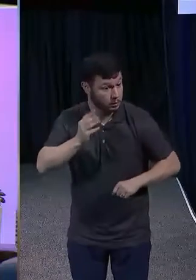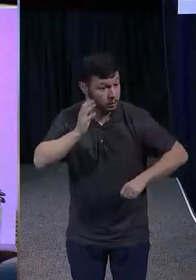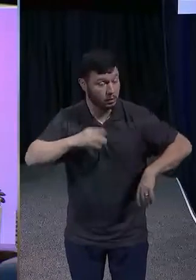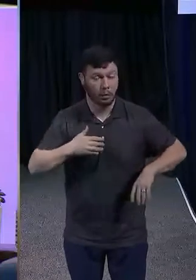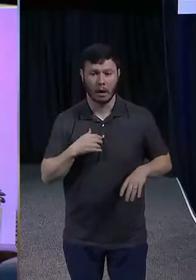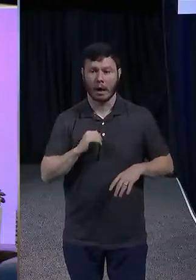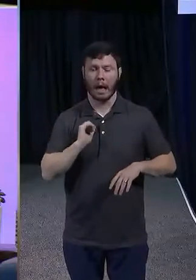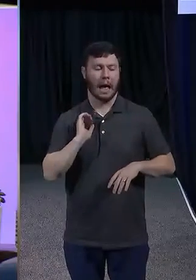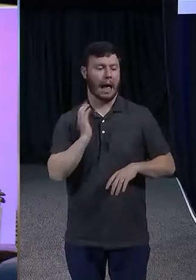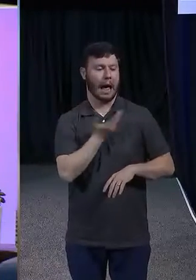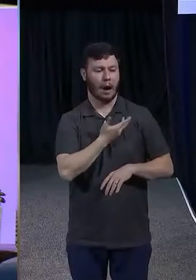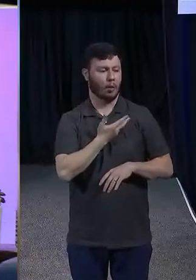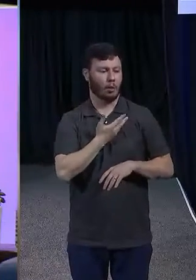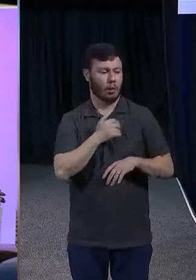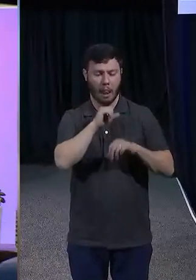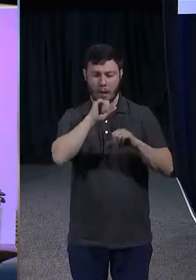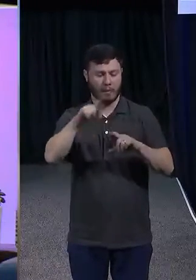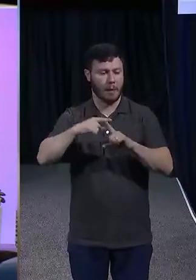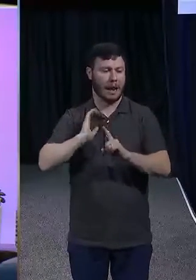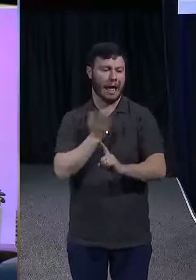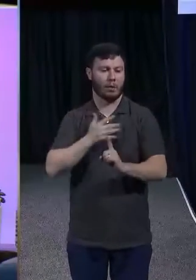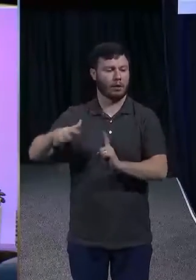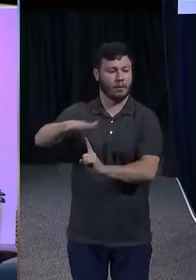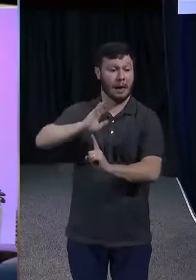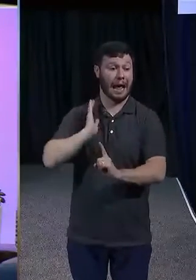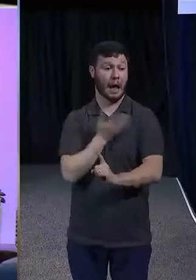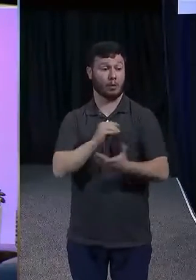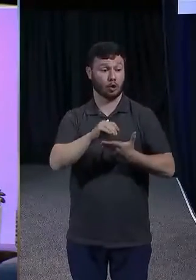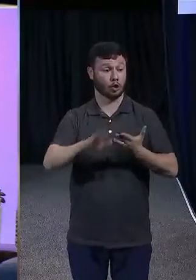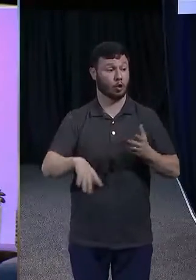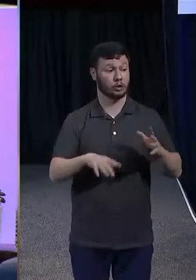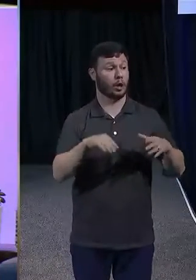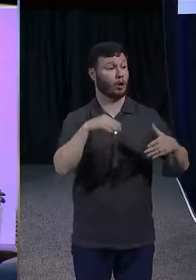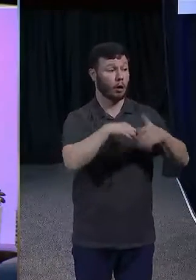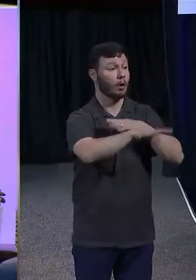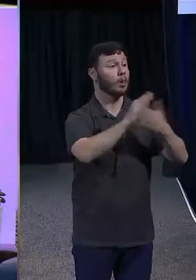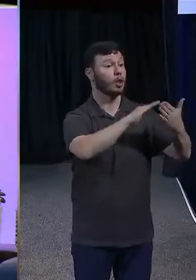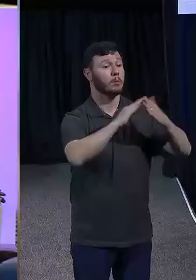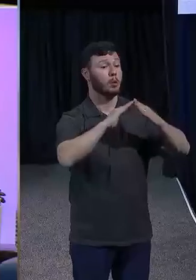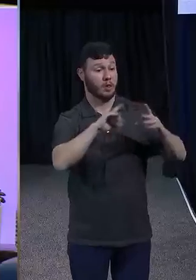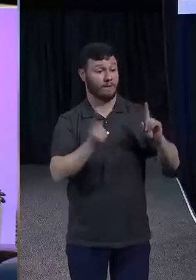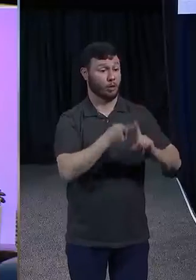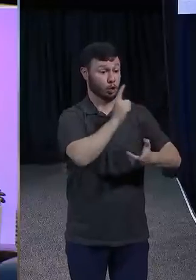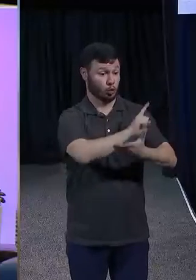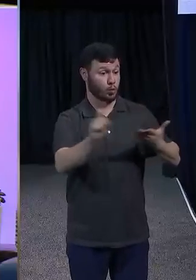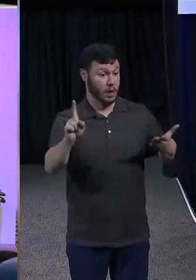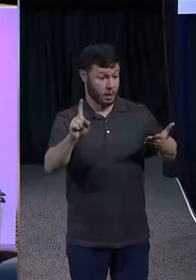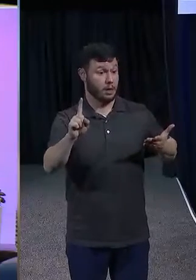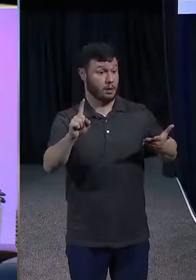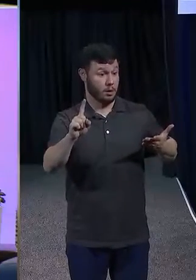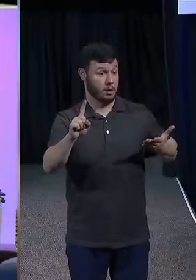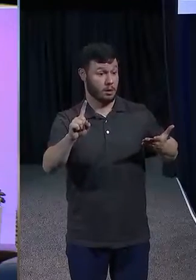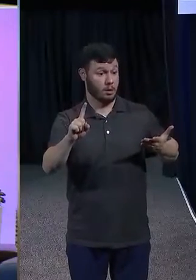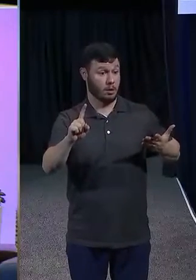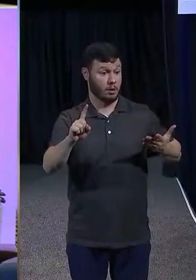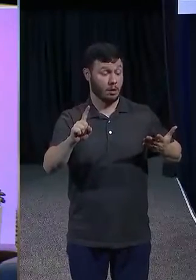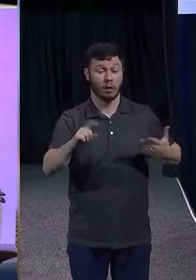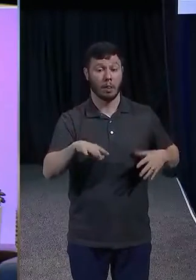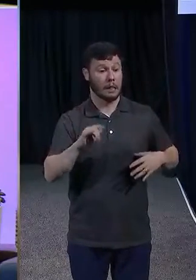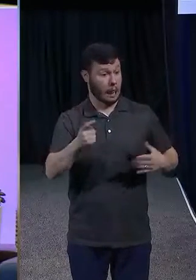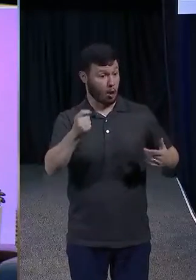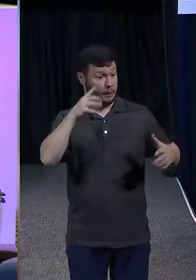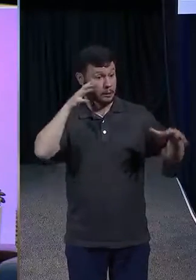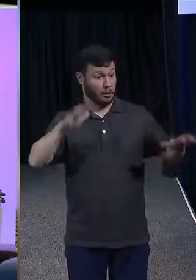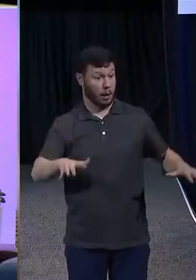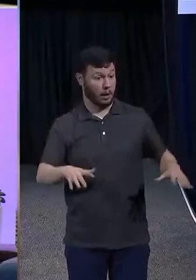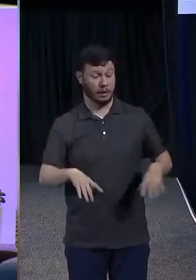our Masters of Public Health is that our students are out in the community the first week, which was a little bit surprising to me that